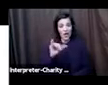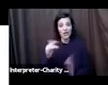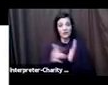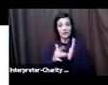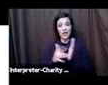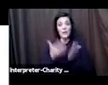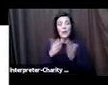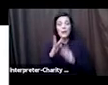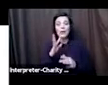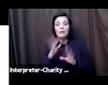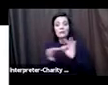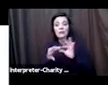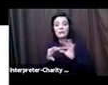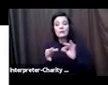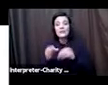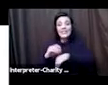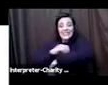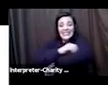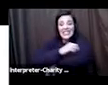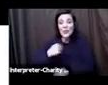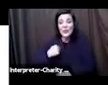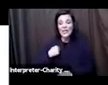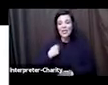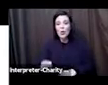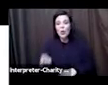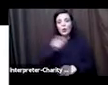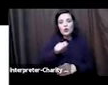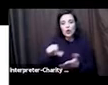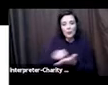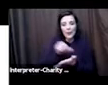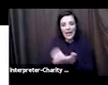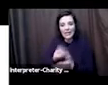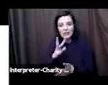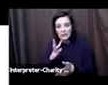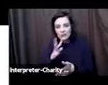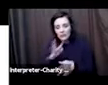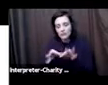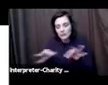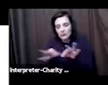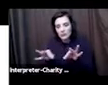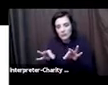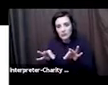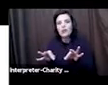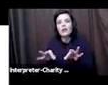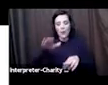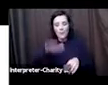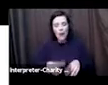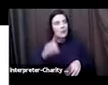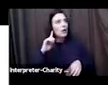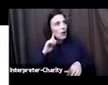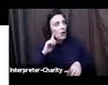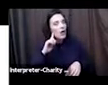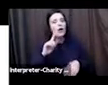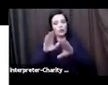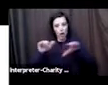record a message like tickle me or turn the page, so that then a child can participate in different activities